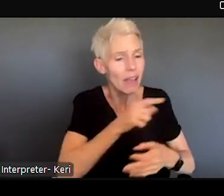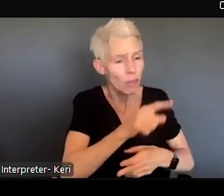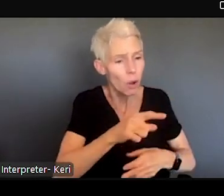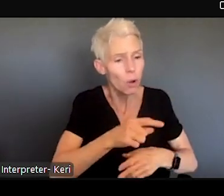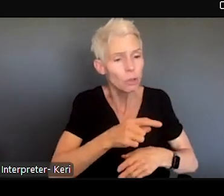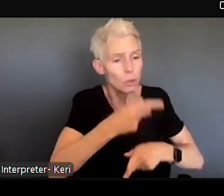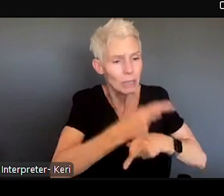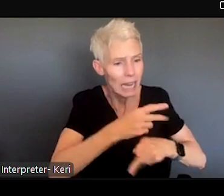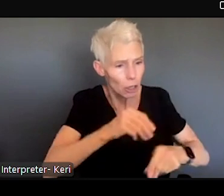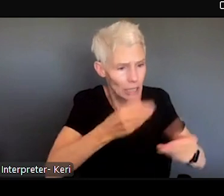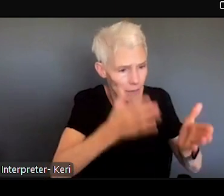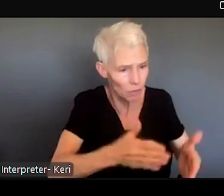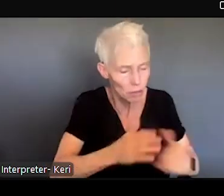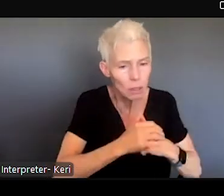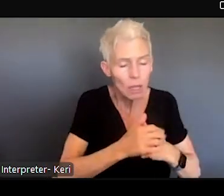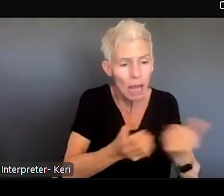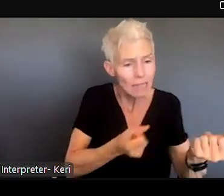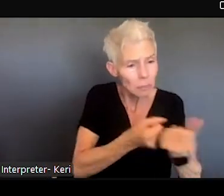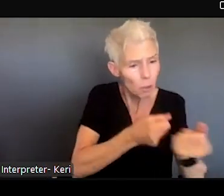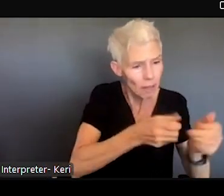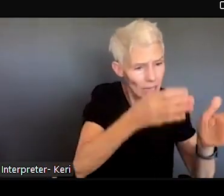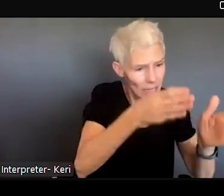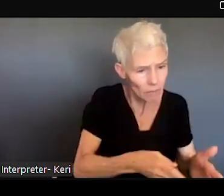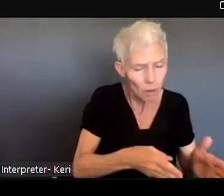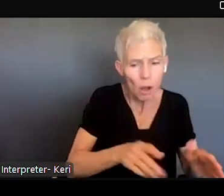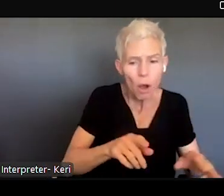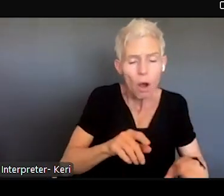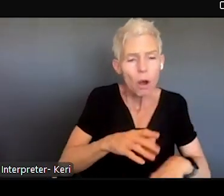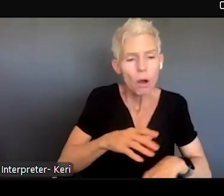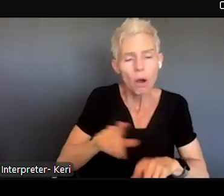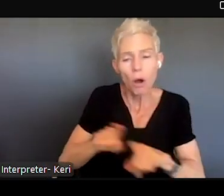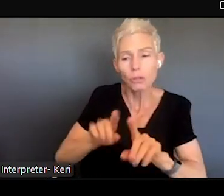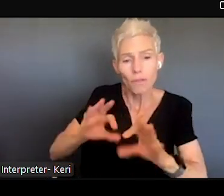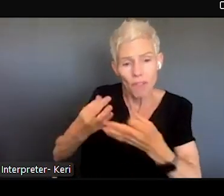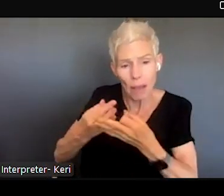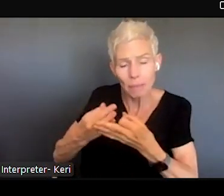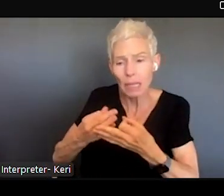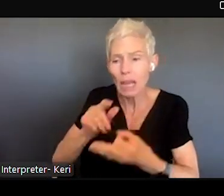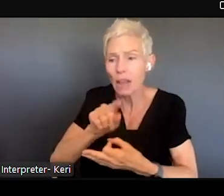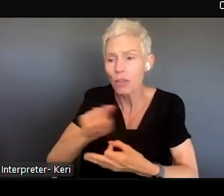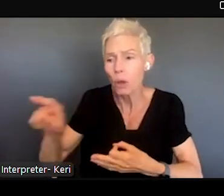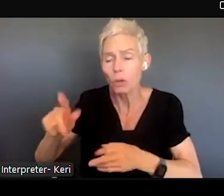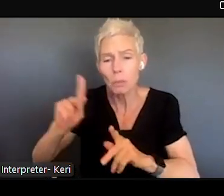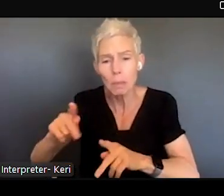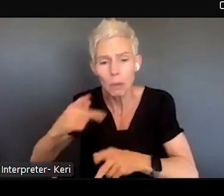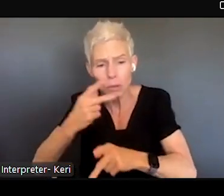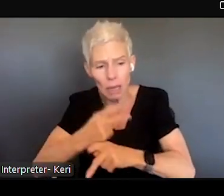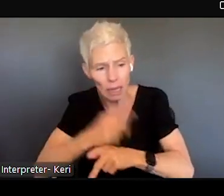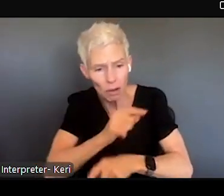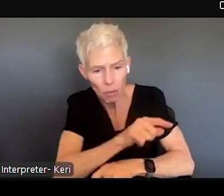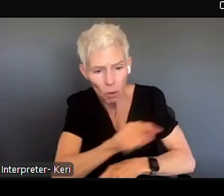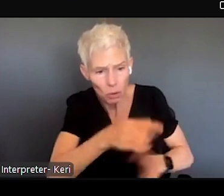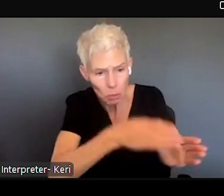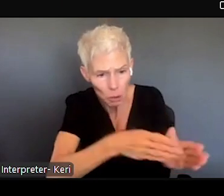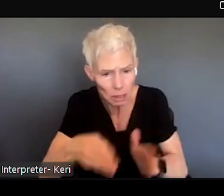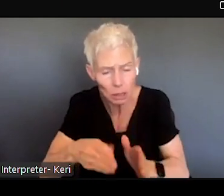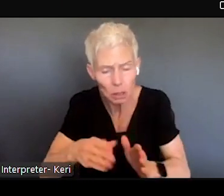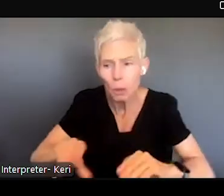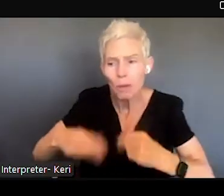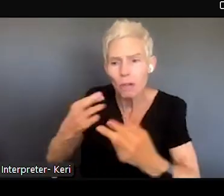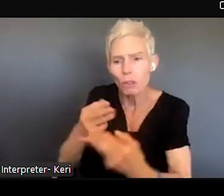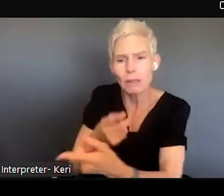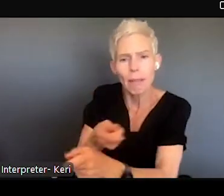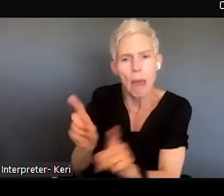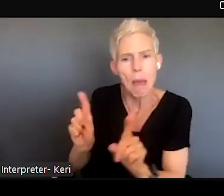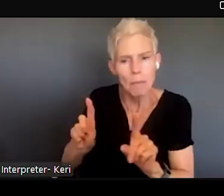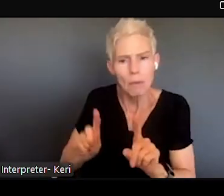only support the individuals, but we also provide resources for the family and caregivers, just in case, after a follow-up, let's say an